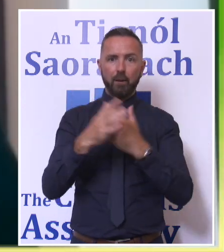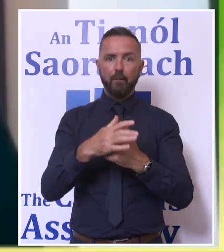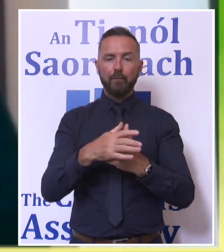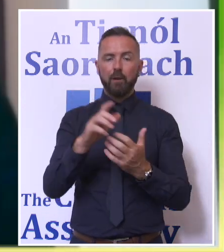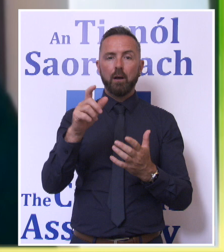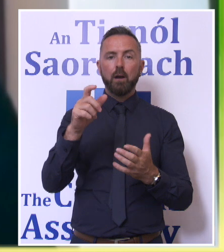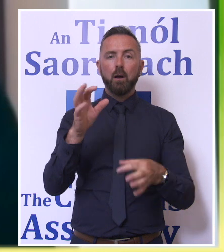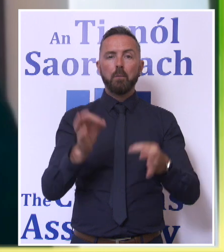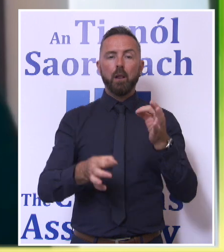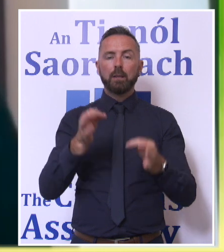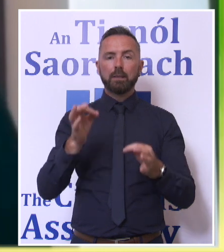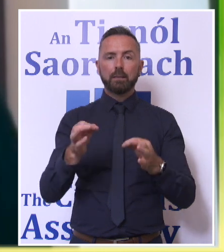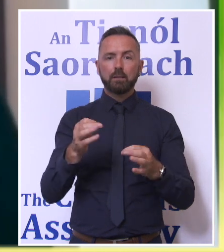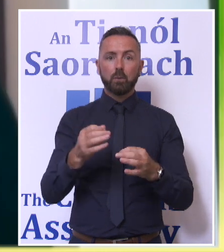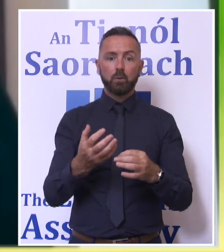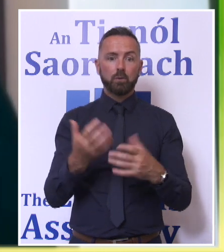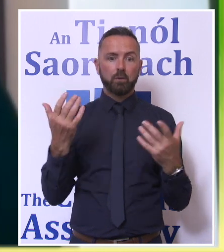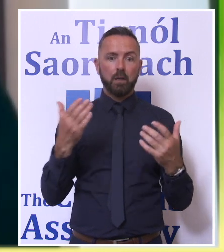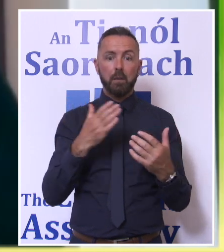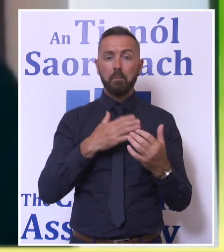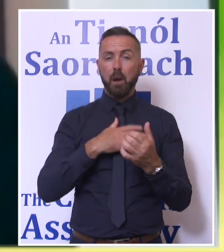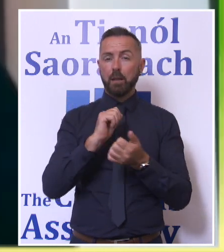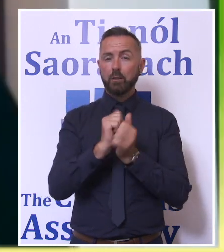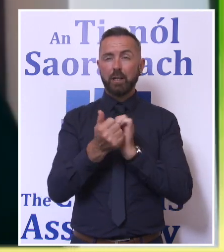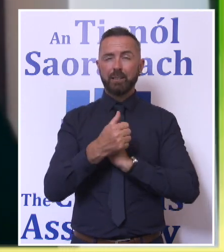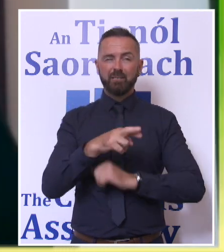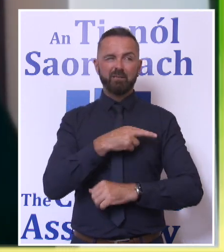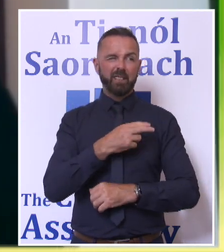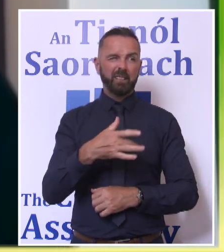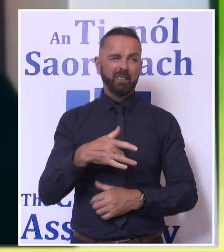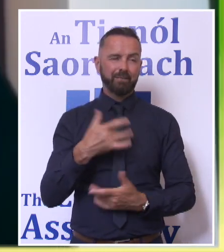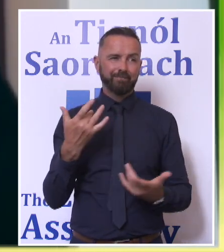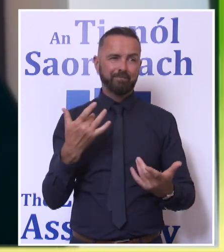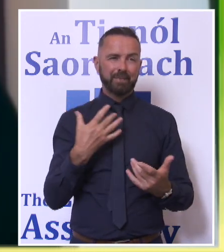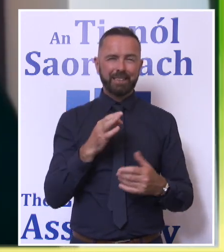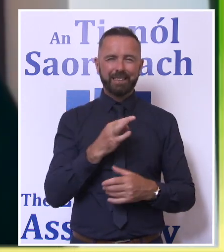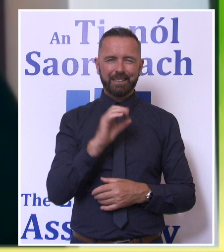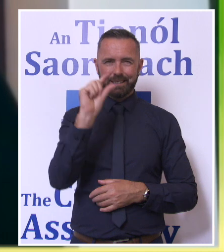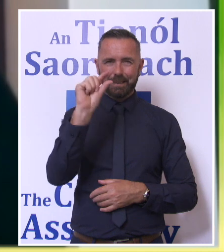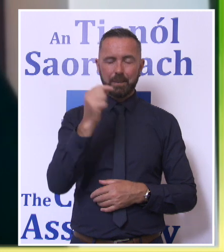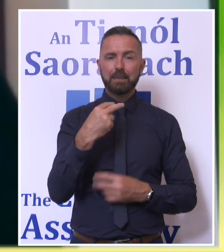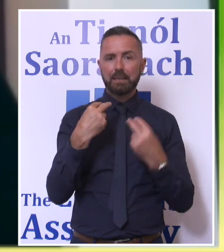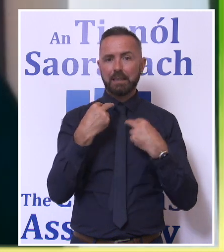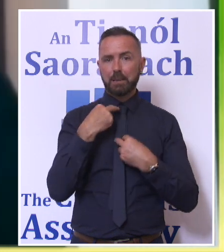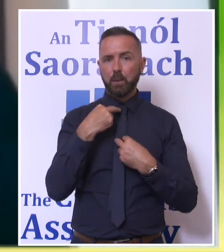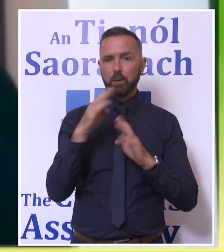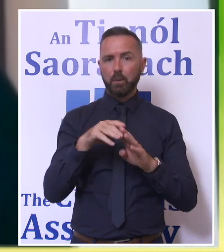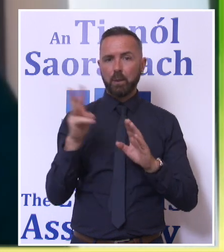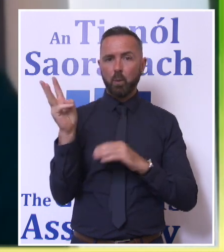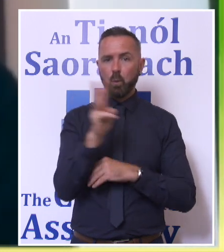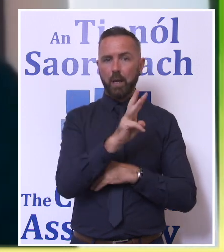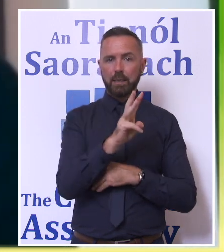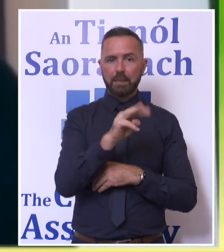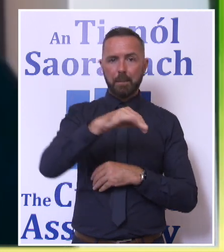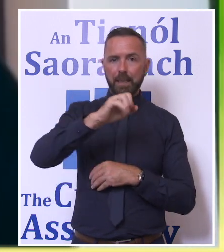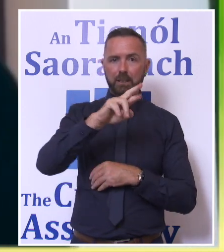if you like, the change that I made, I kind of fell out of love with the Westminster system because if anything drew